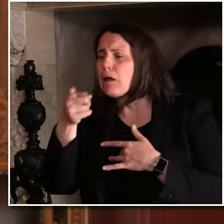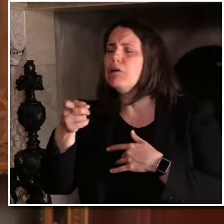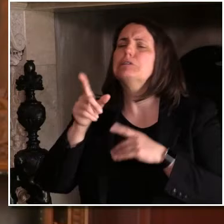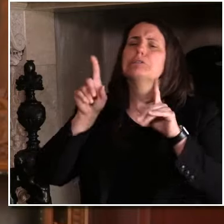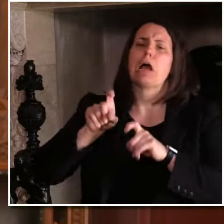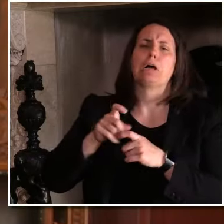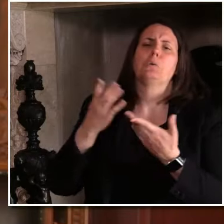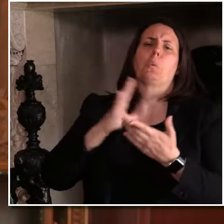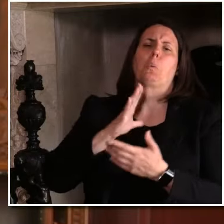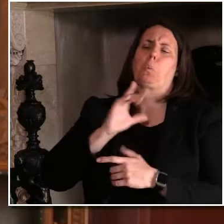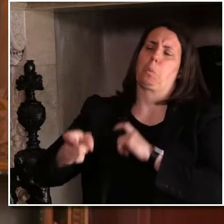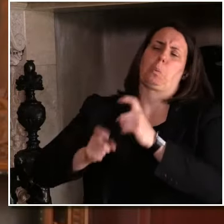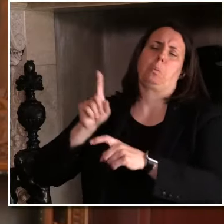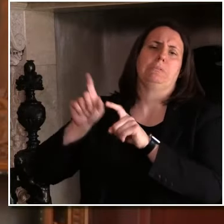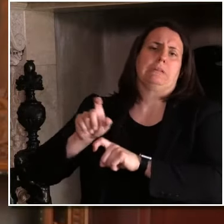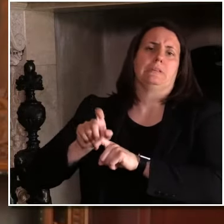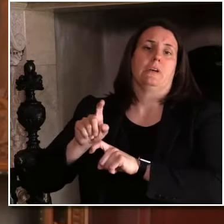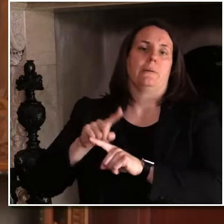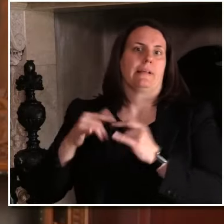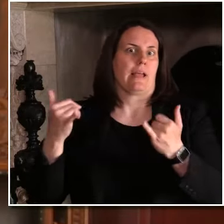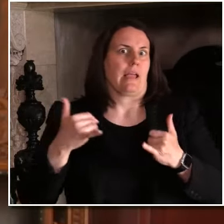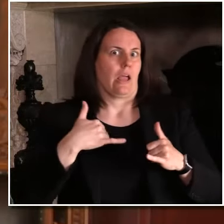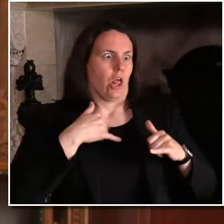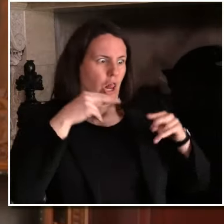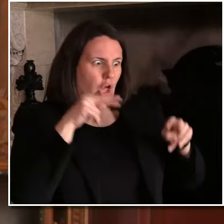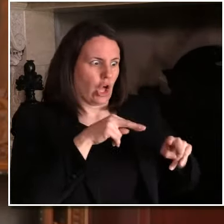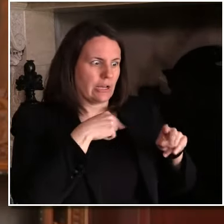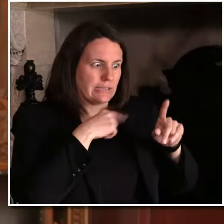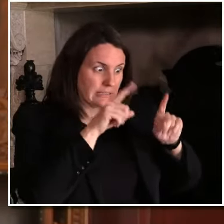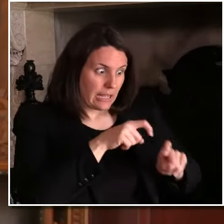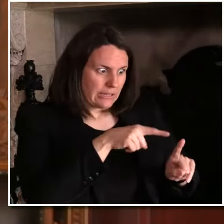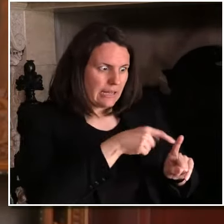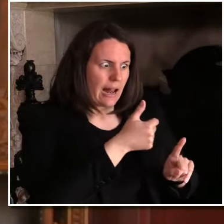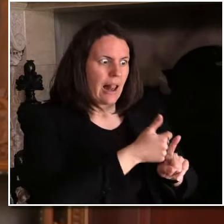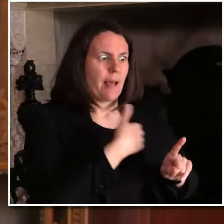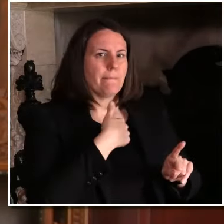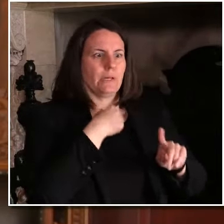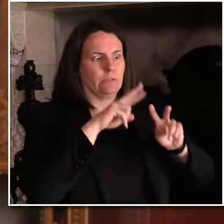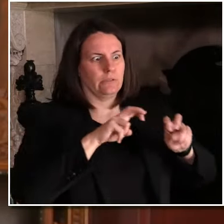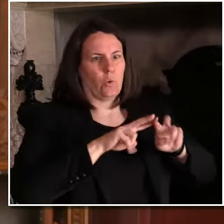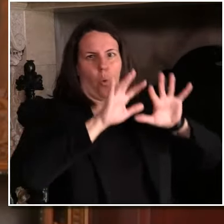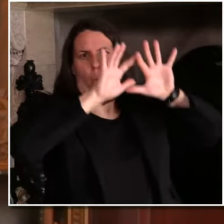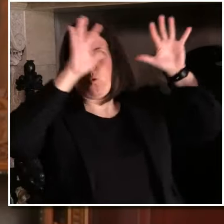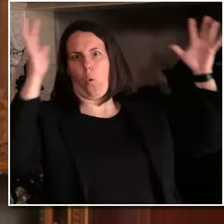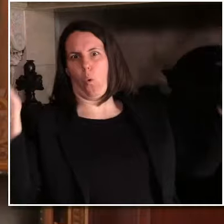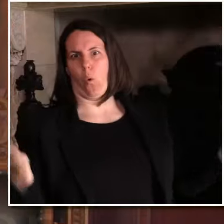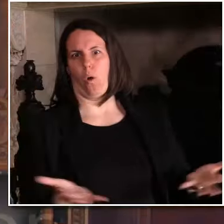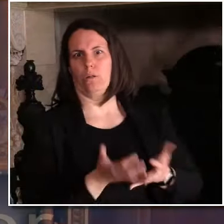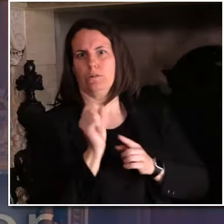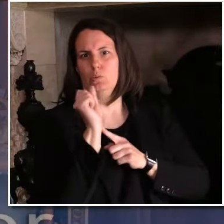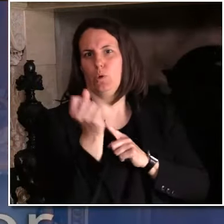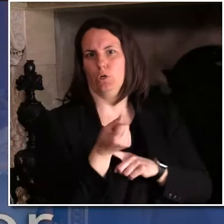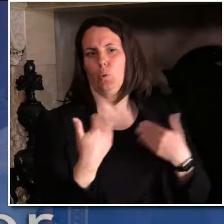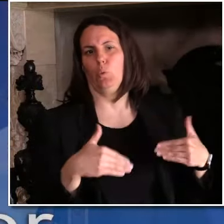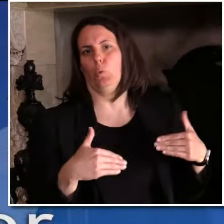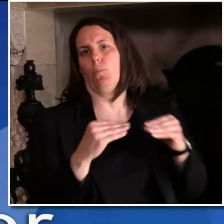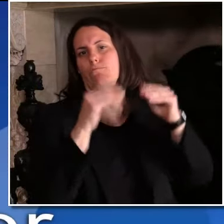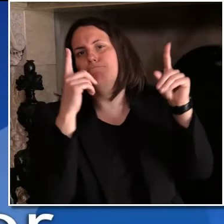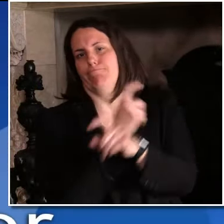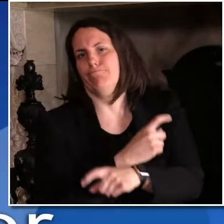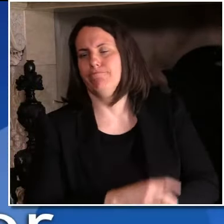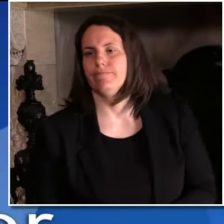fashion across multiple healthcare settings going forward for the next year at least. Thank you, Eric. Now to Jonah Chester